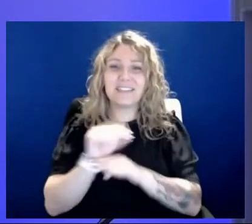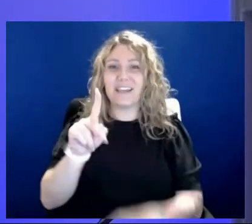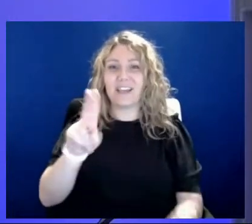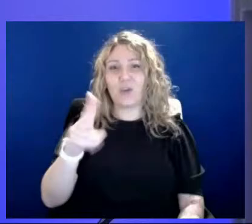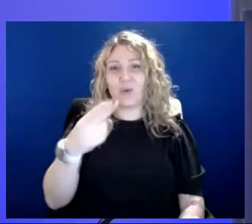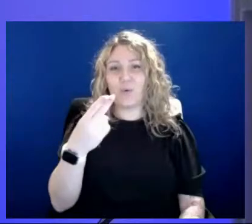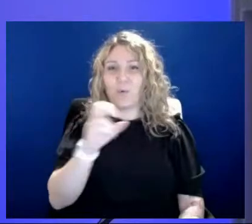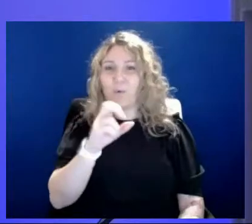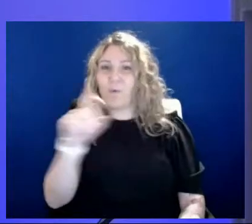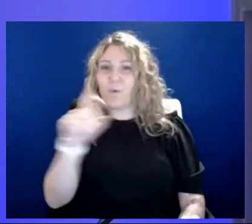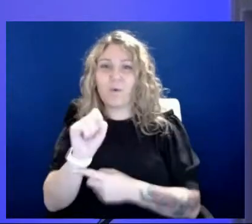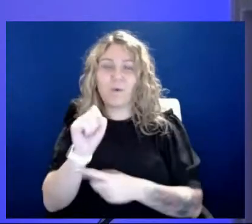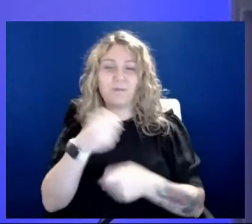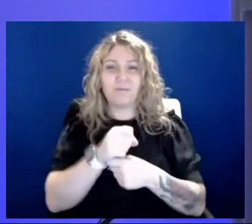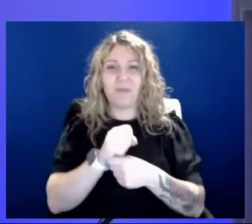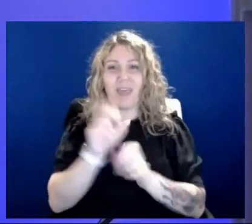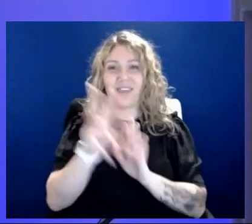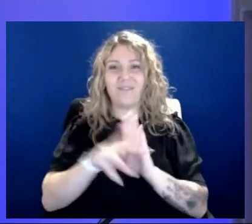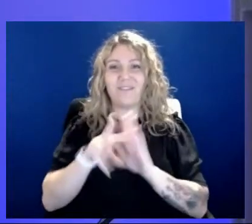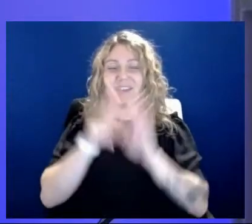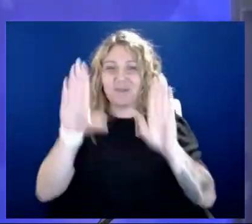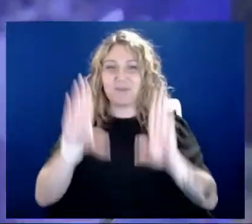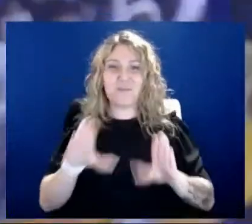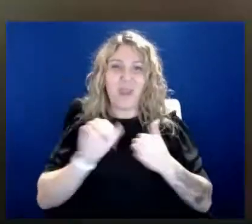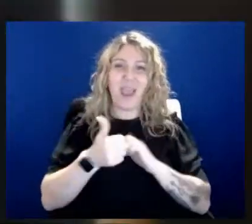a great way to start your day. Have a great morning.